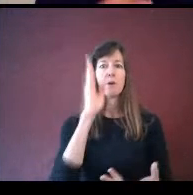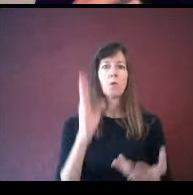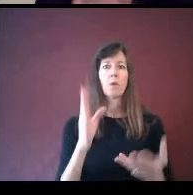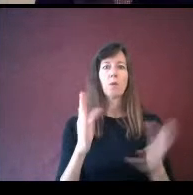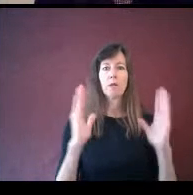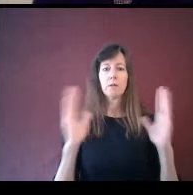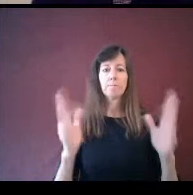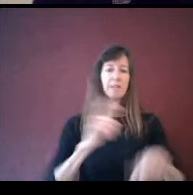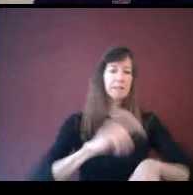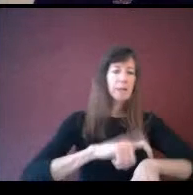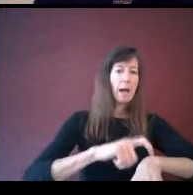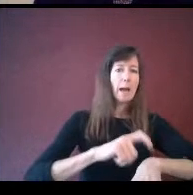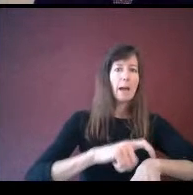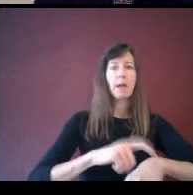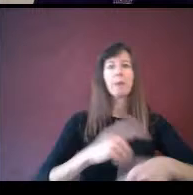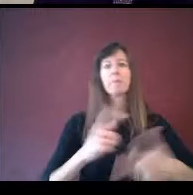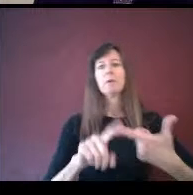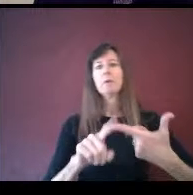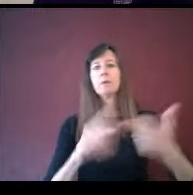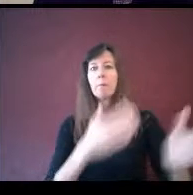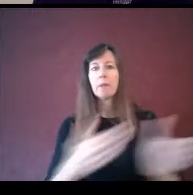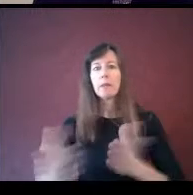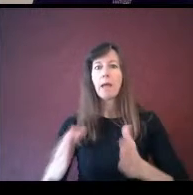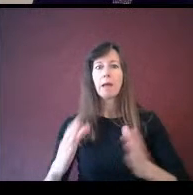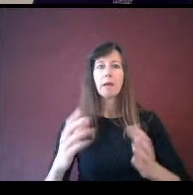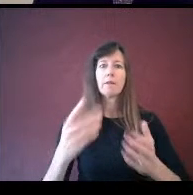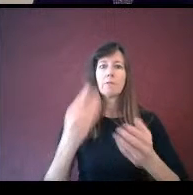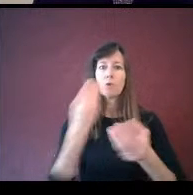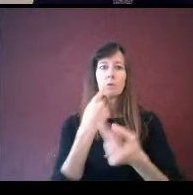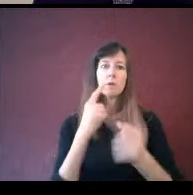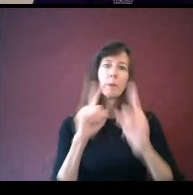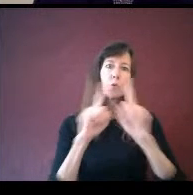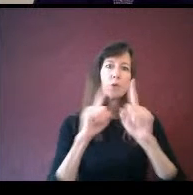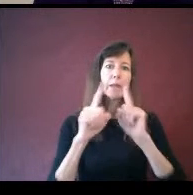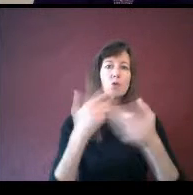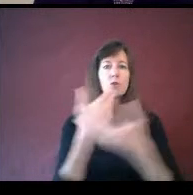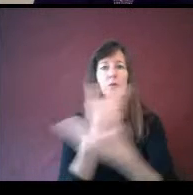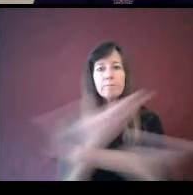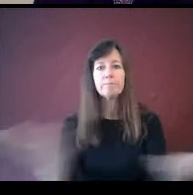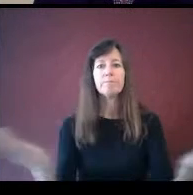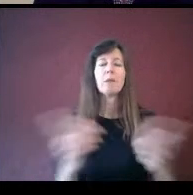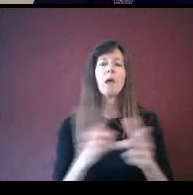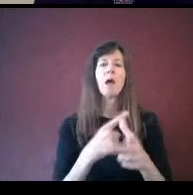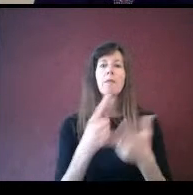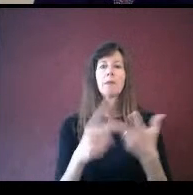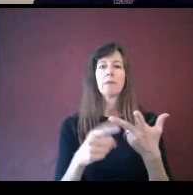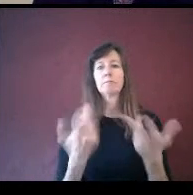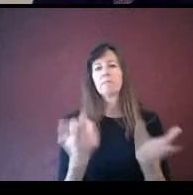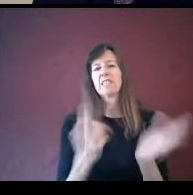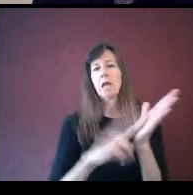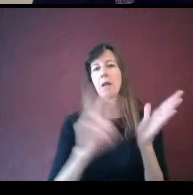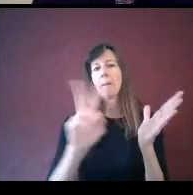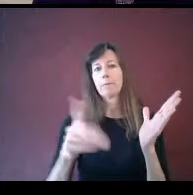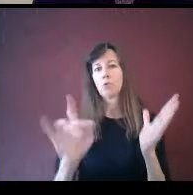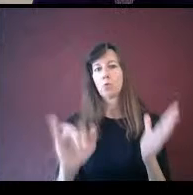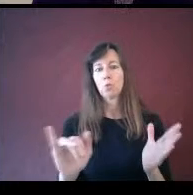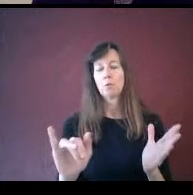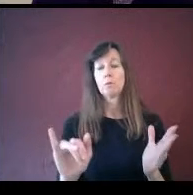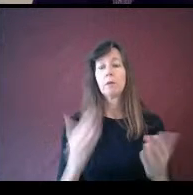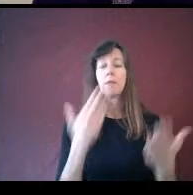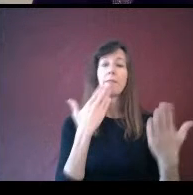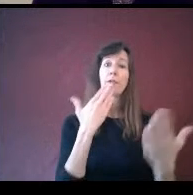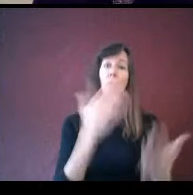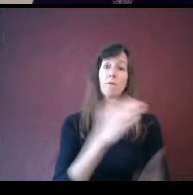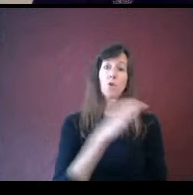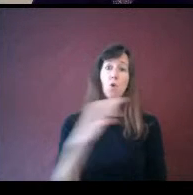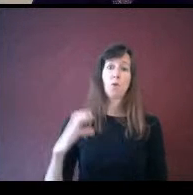communicate, the plan to sign up, and all of those pieces. So I thank everybody as part of that coalition that's doing that work